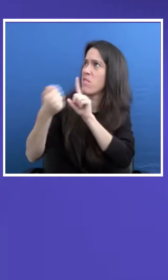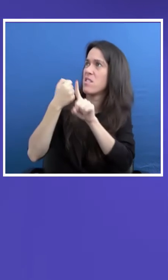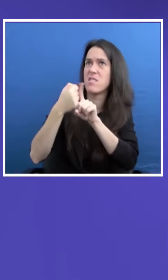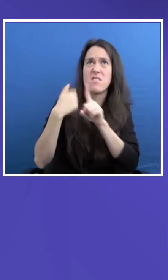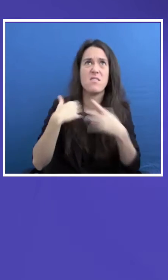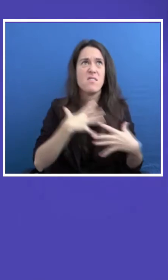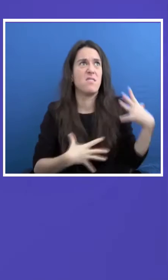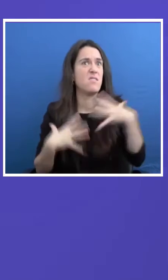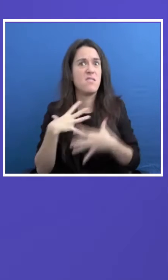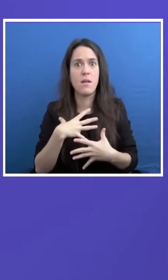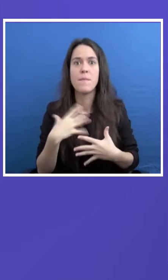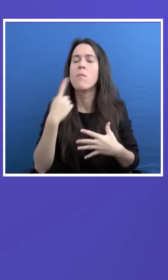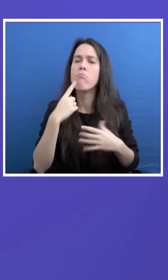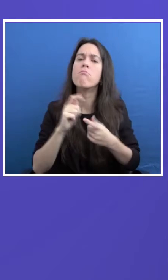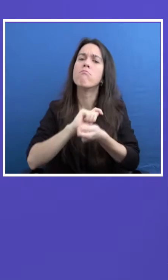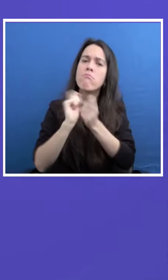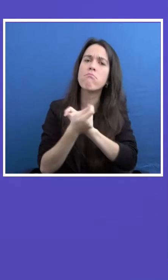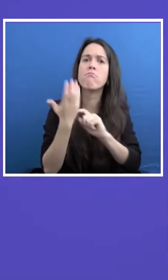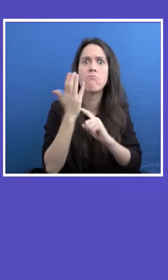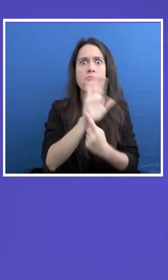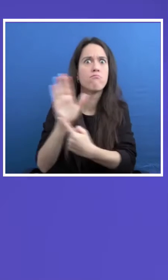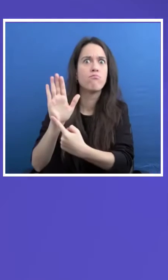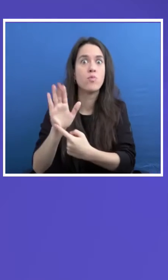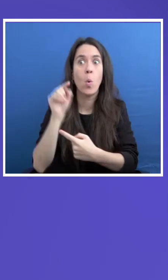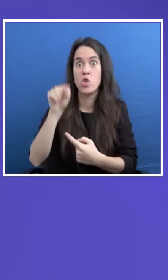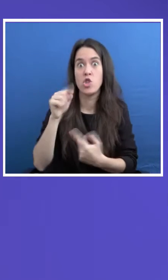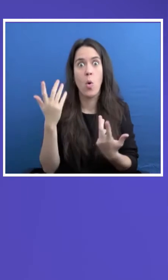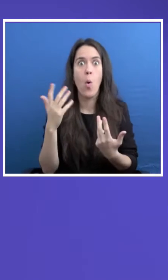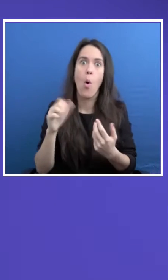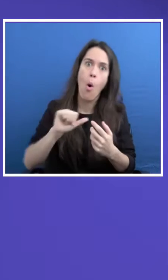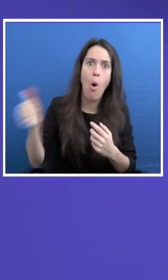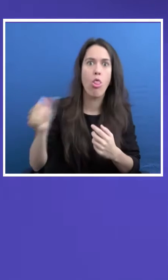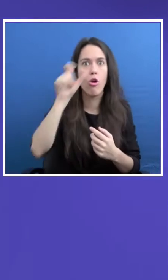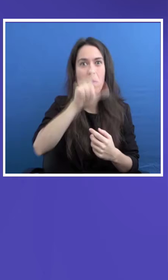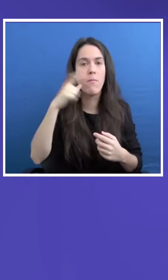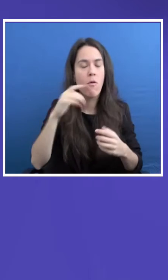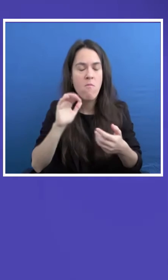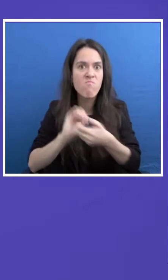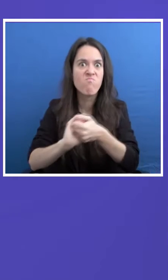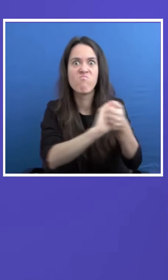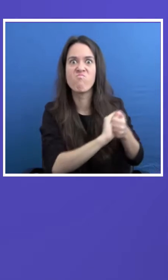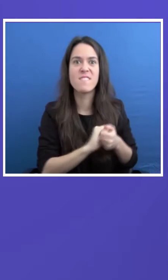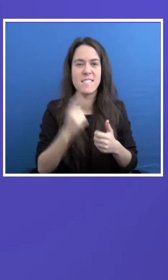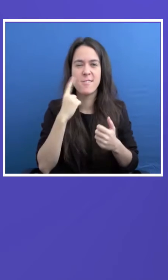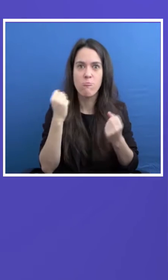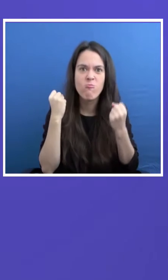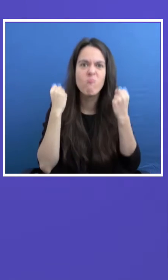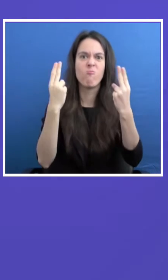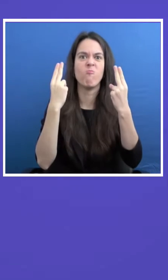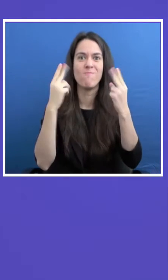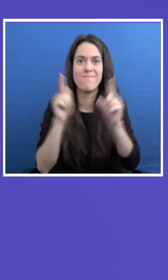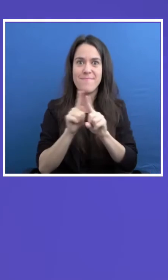to show what she and others do to get her out of this situation, to positively inspire other people